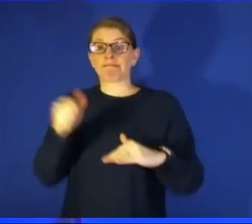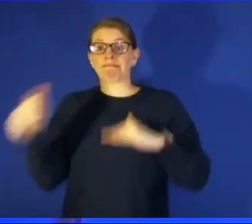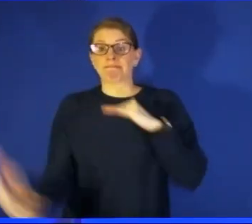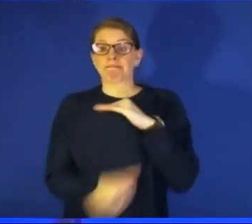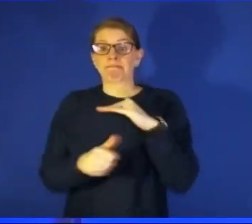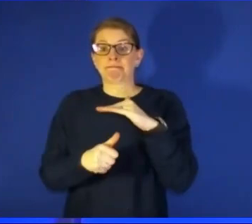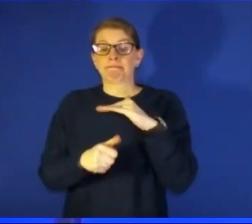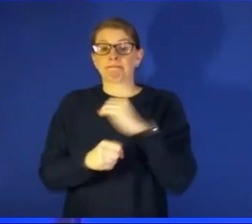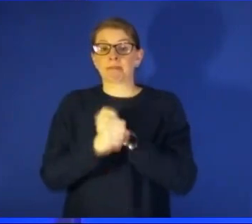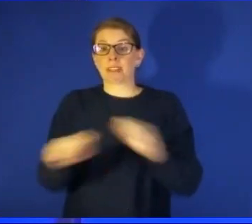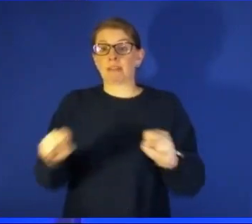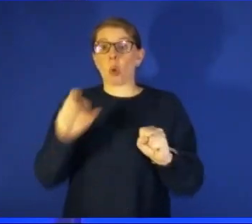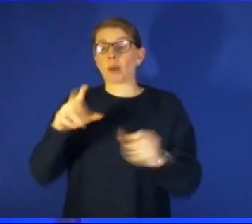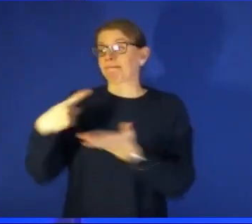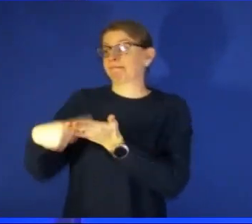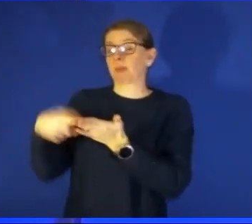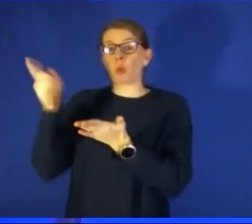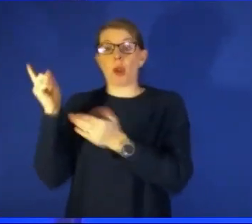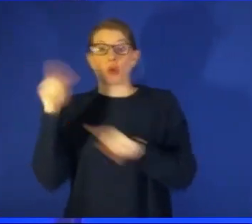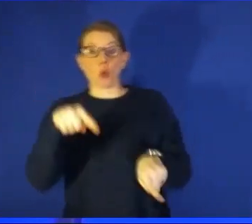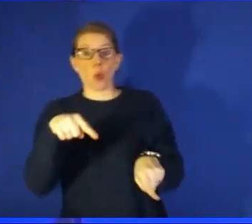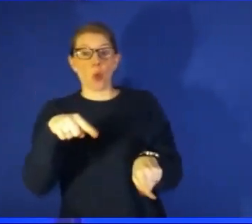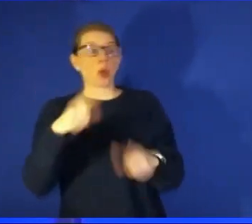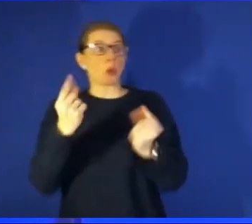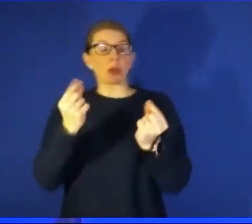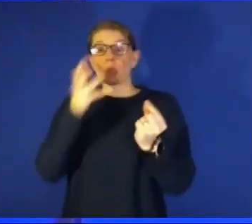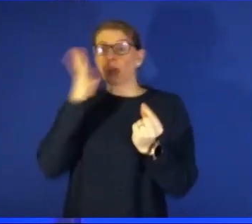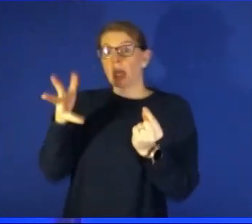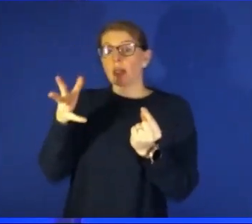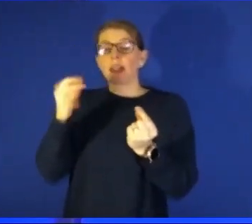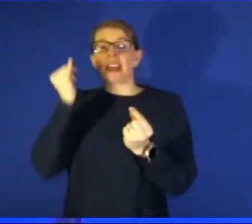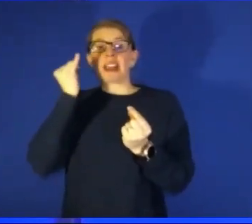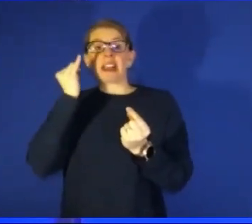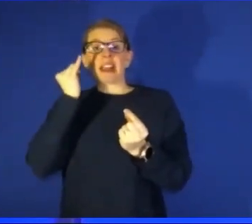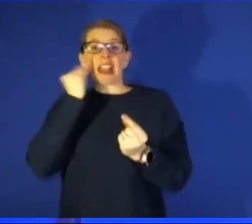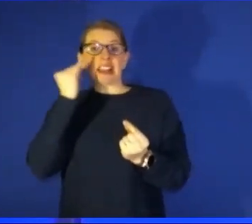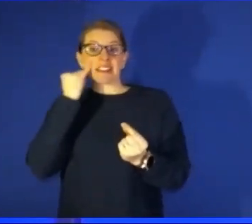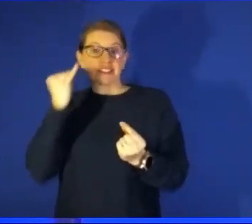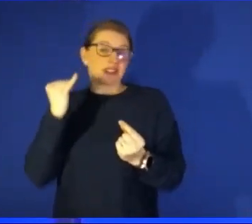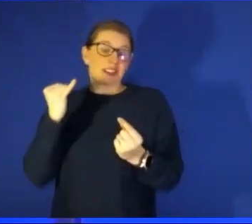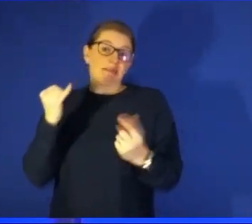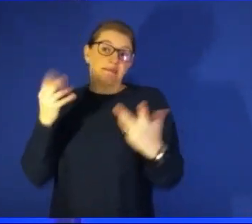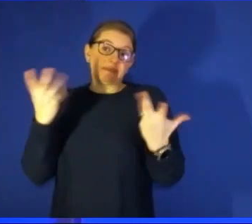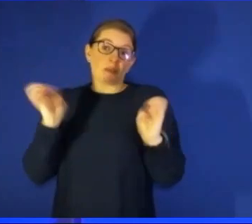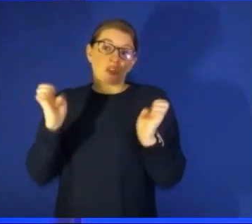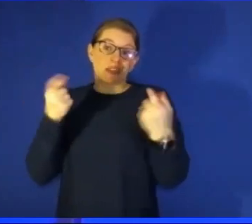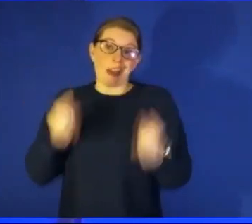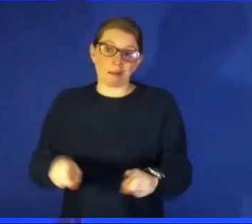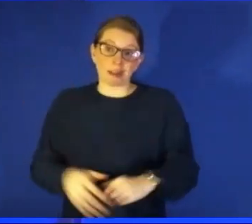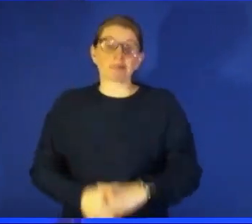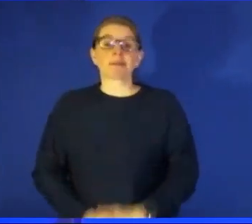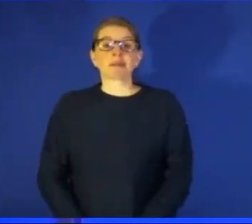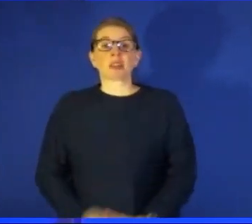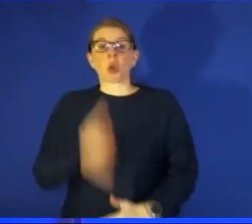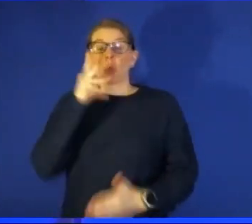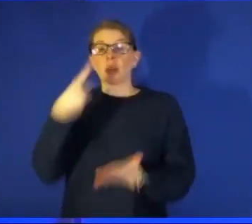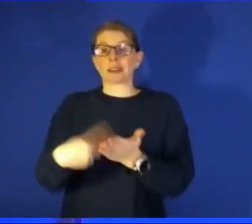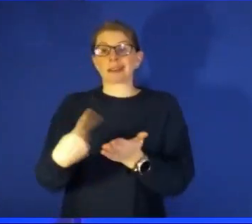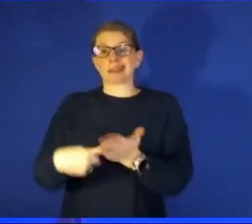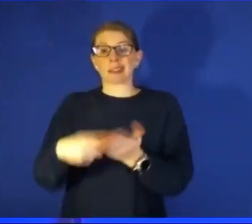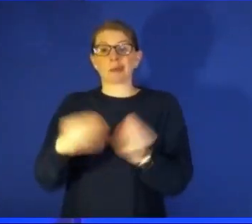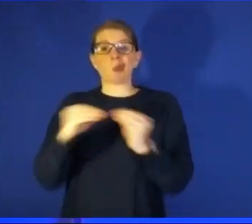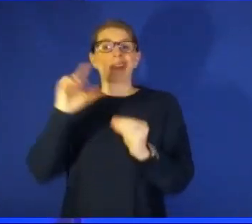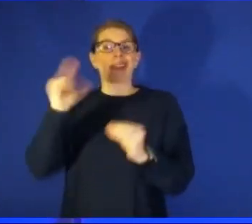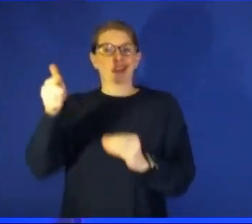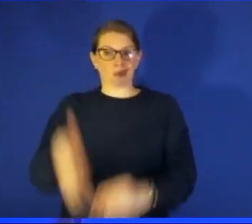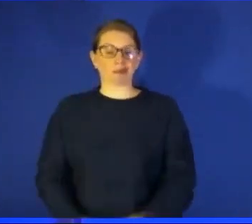discussing where you'd go and what you do in either of those options. So just be ready and prepared. And we're going to talk more about this on a later episode of the